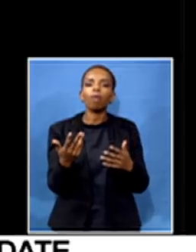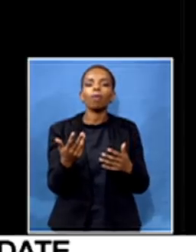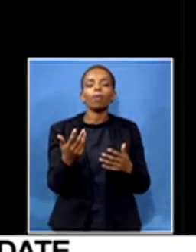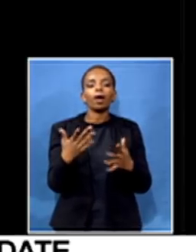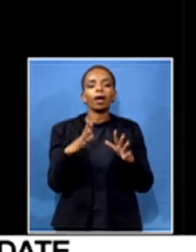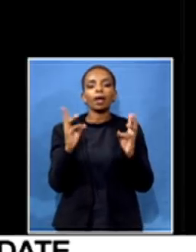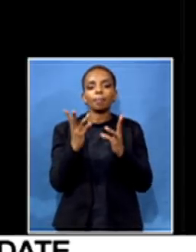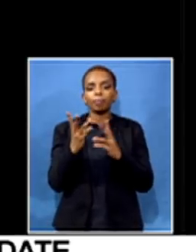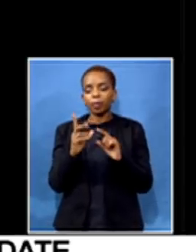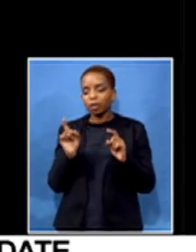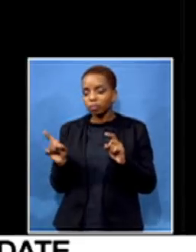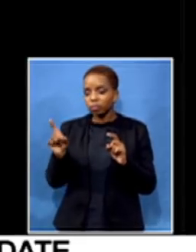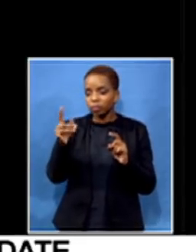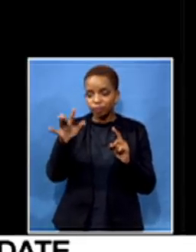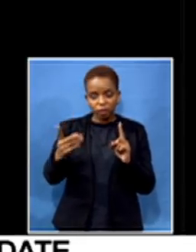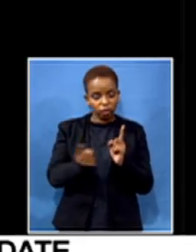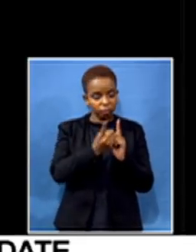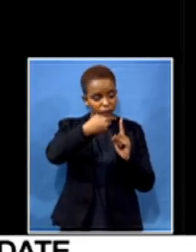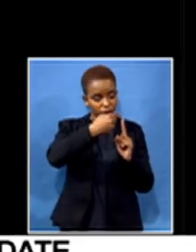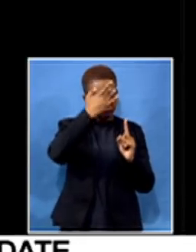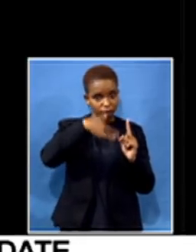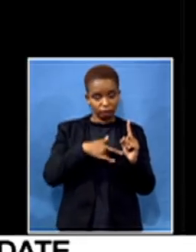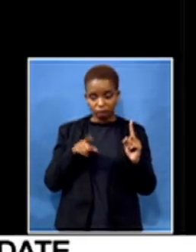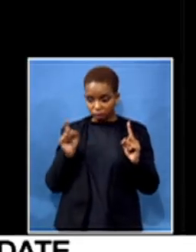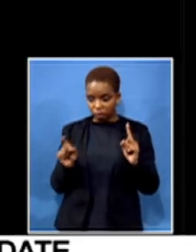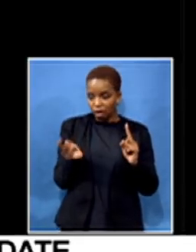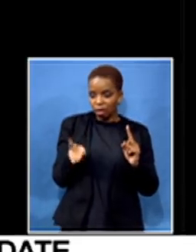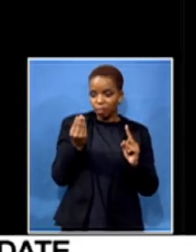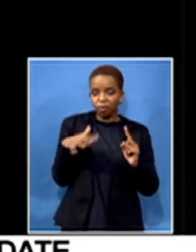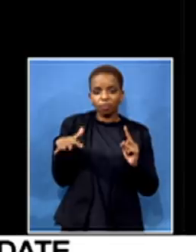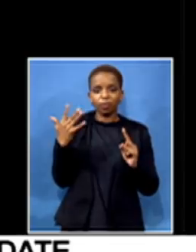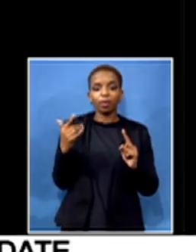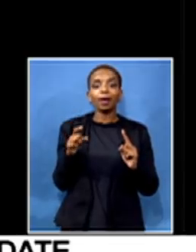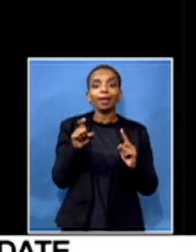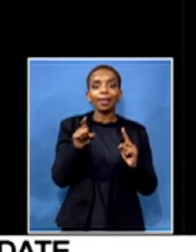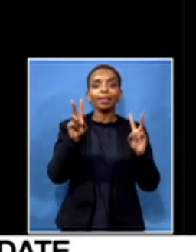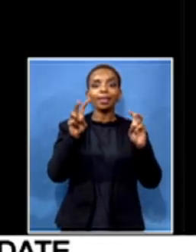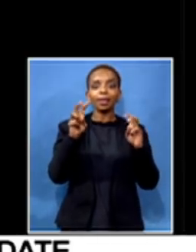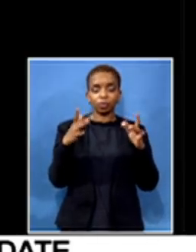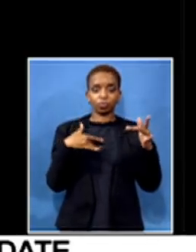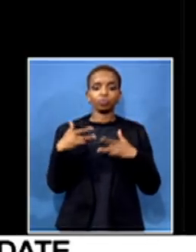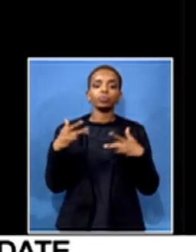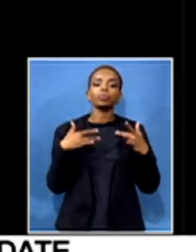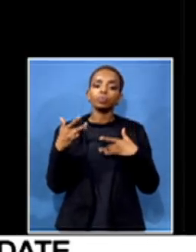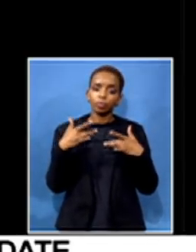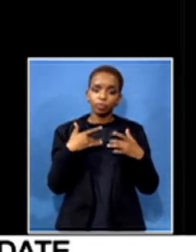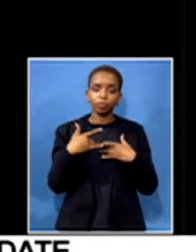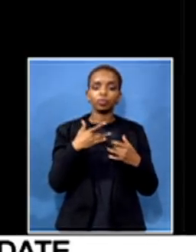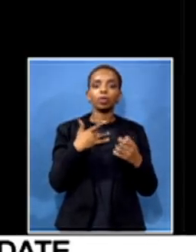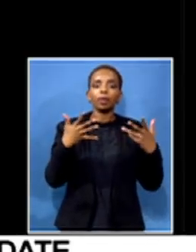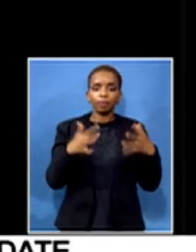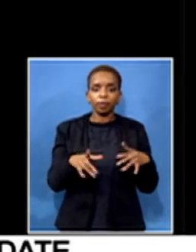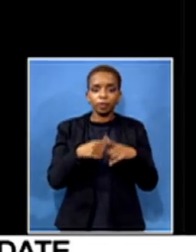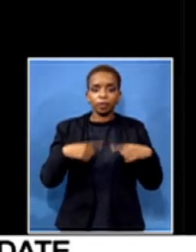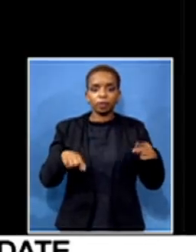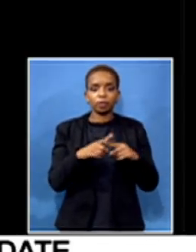conducted, who have not been found. That issue is a matter of concern. As a result, therefore, we have taken the approach on the hotspots, which